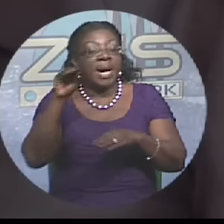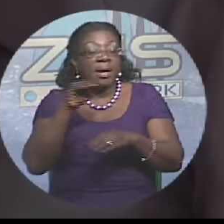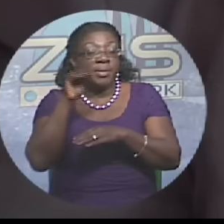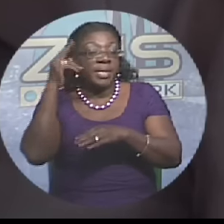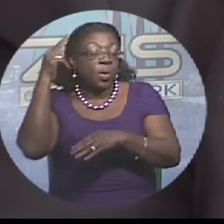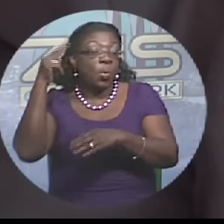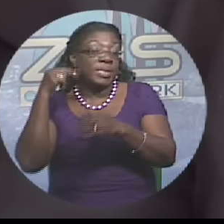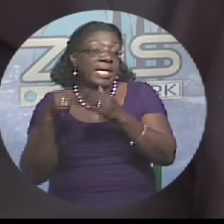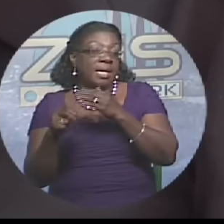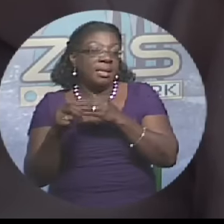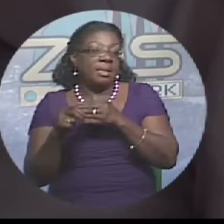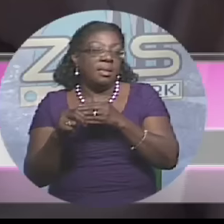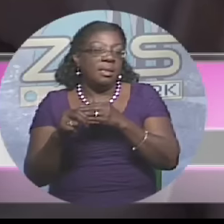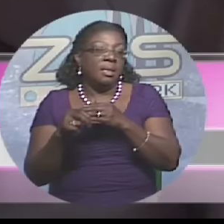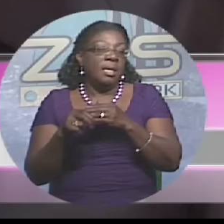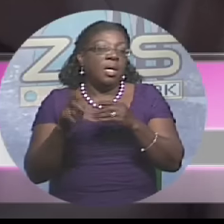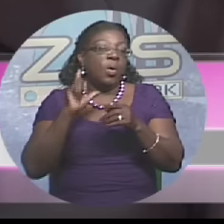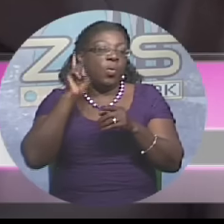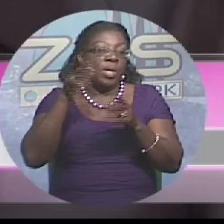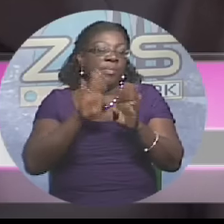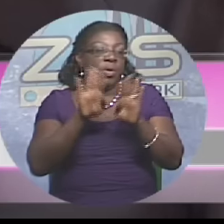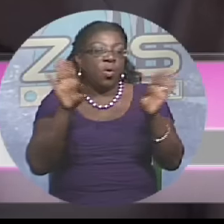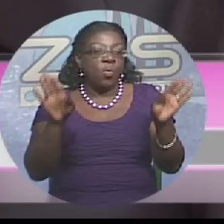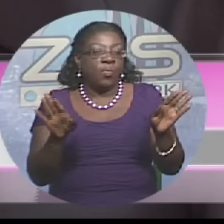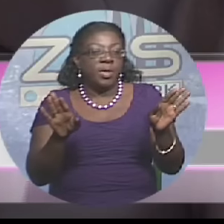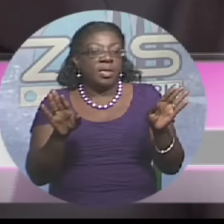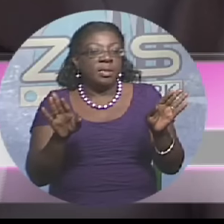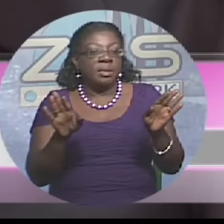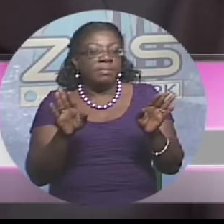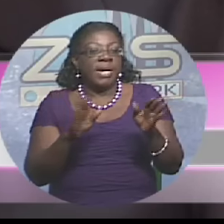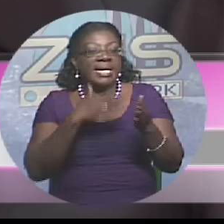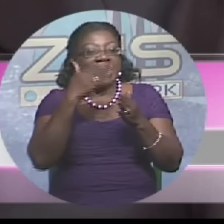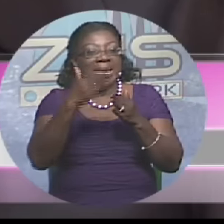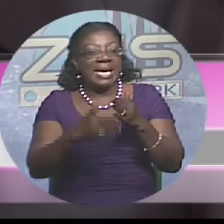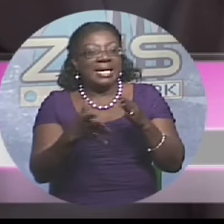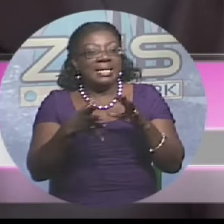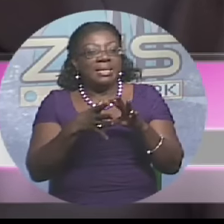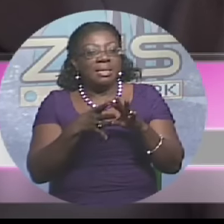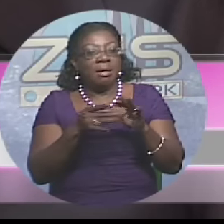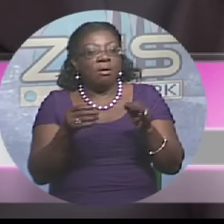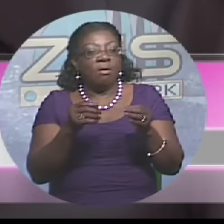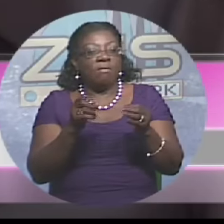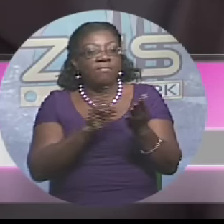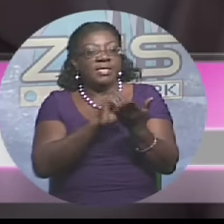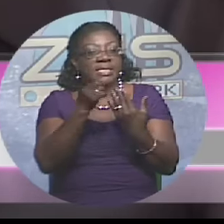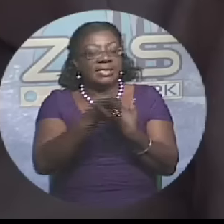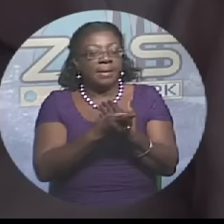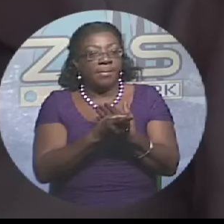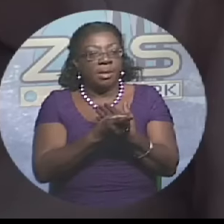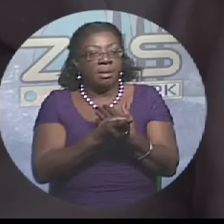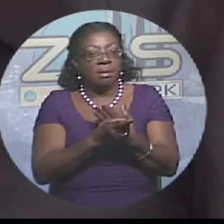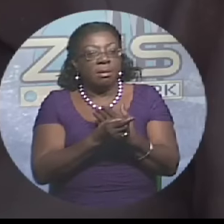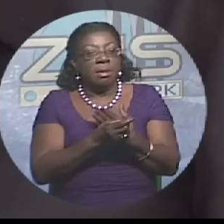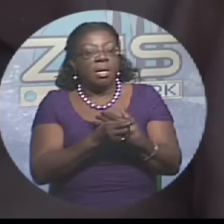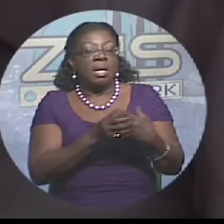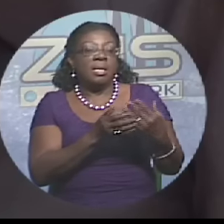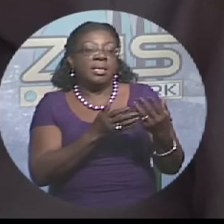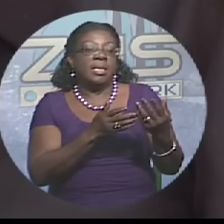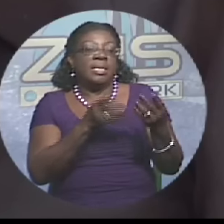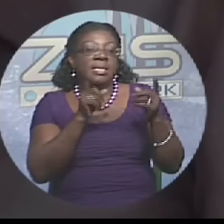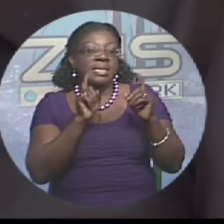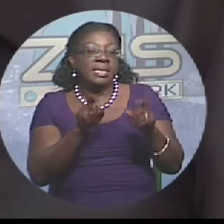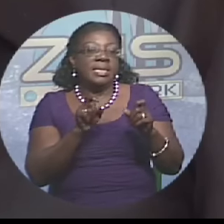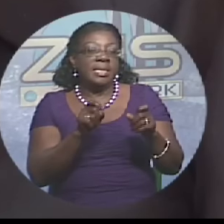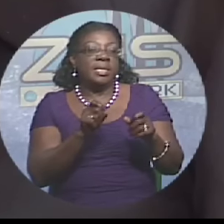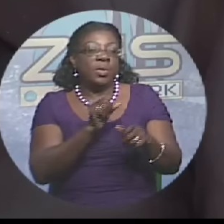property will be open by the end of December, and it's anticipated that the Warwick